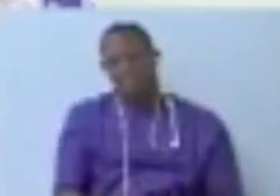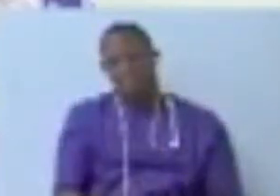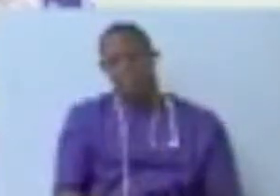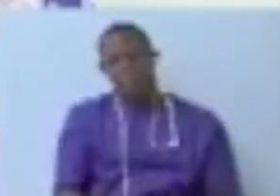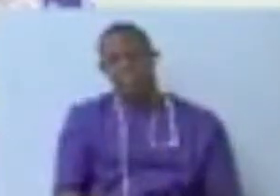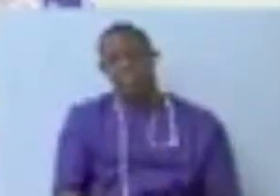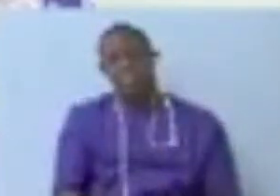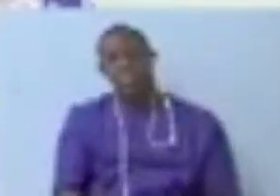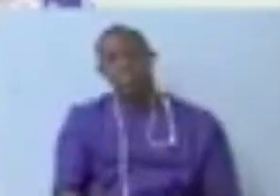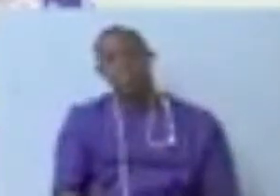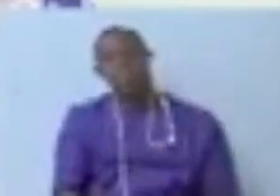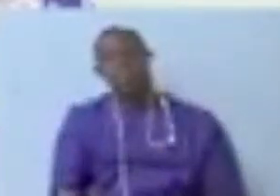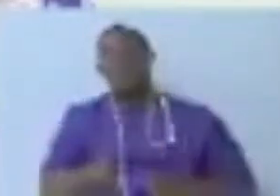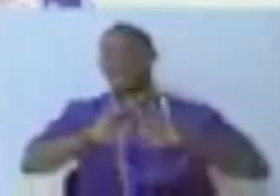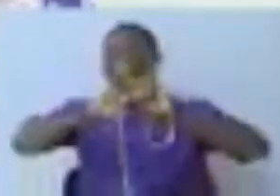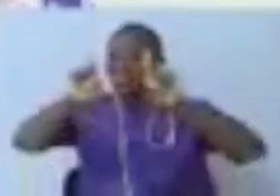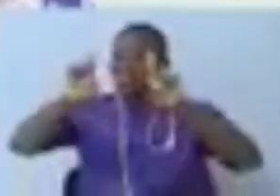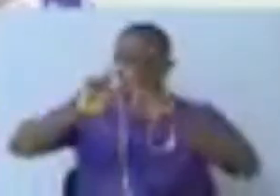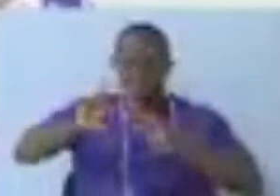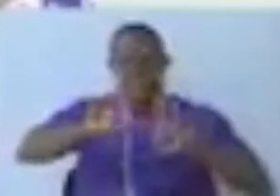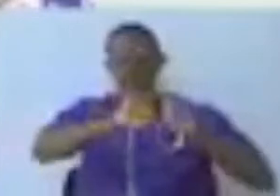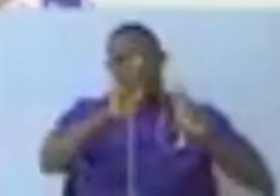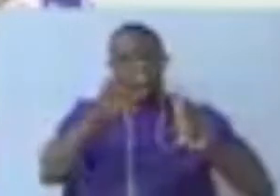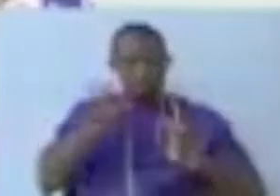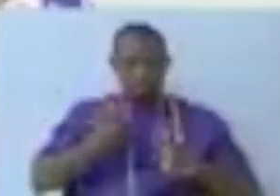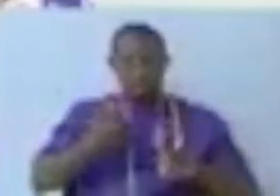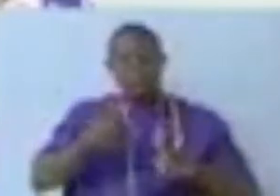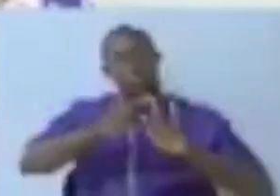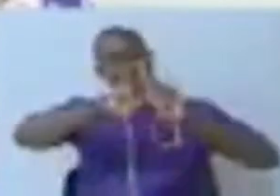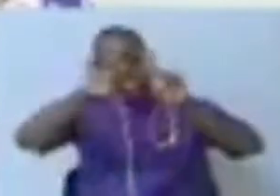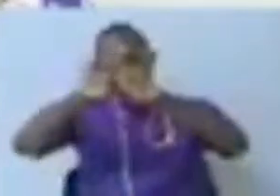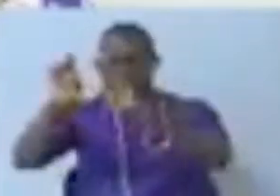Different divisions or regions